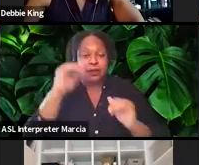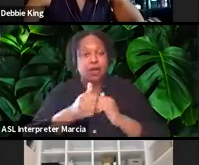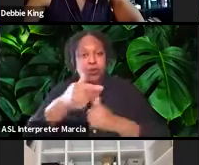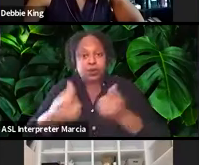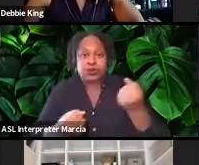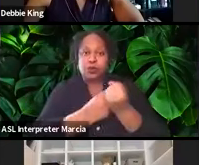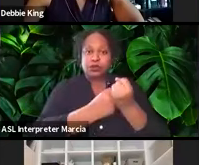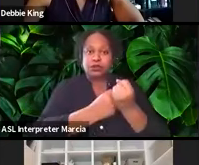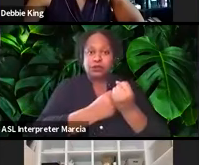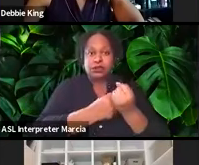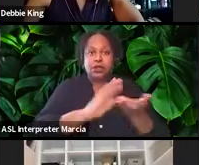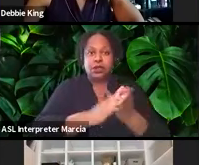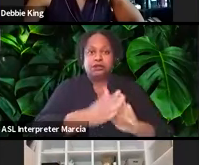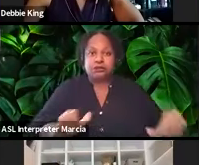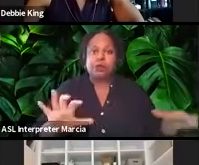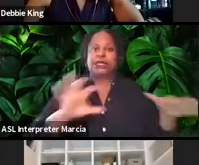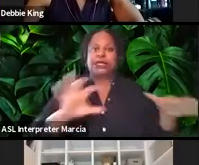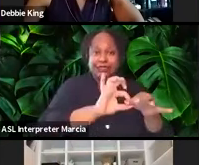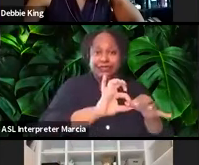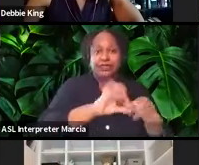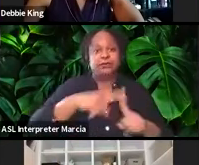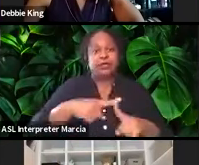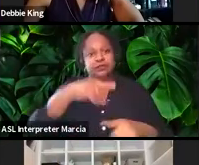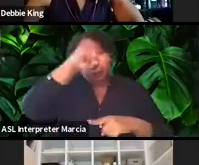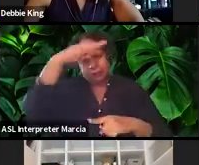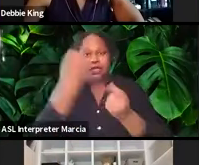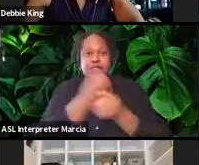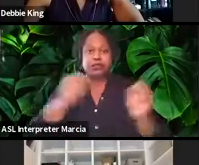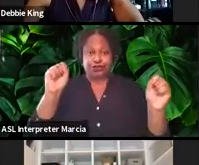reconciliation and Black liberation.